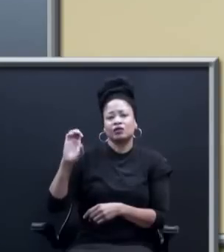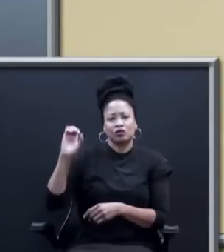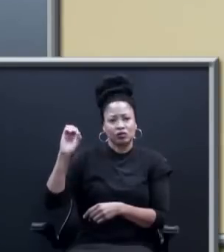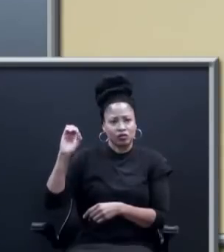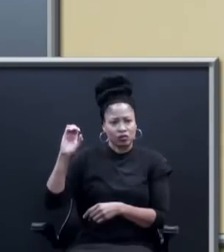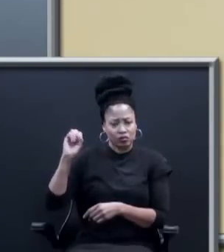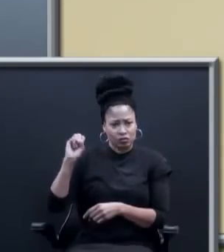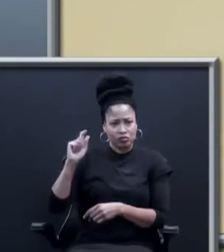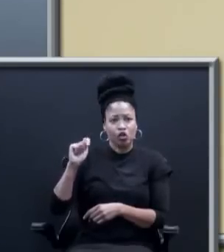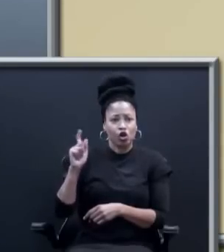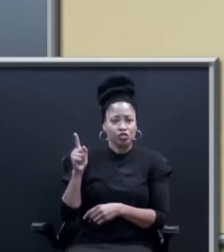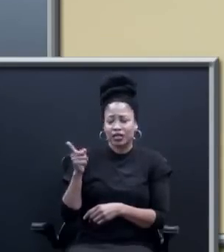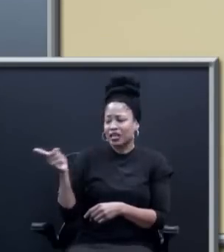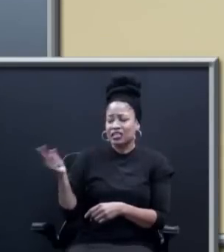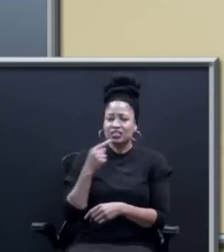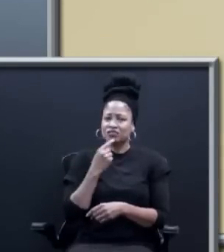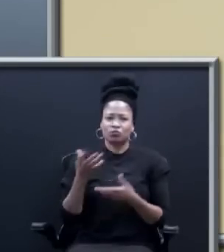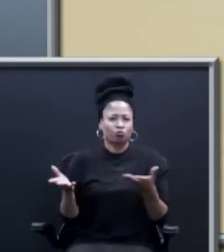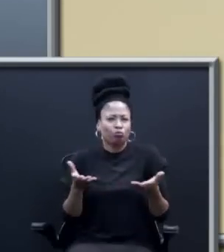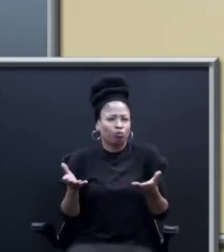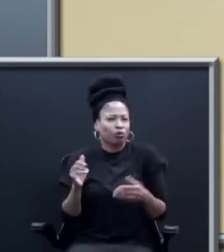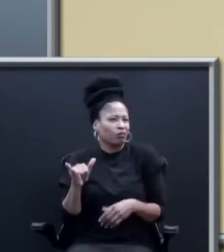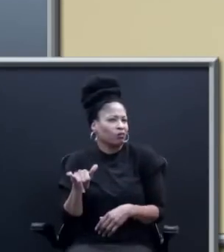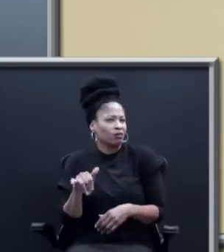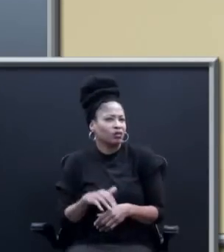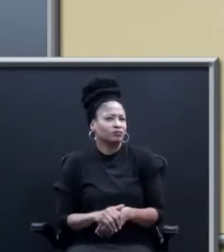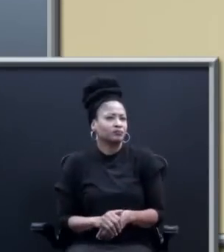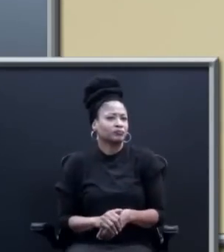multitude came together and were confounded. That's